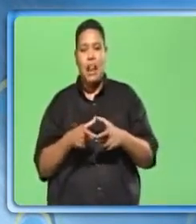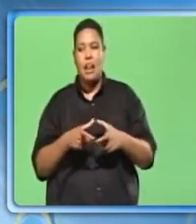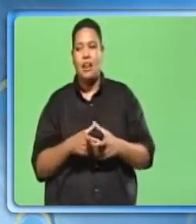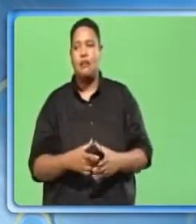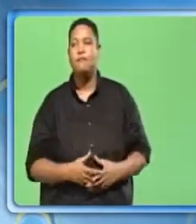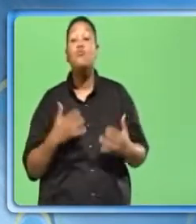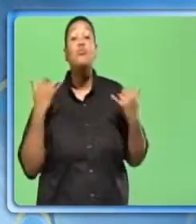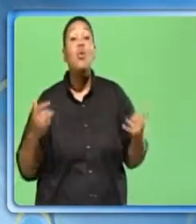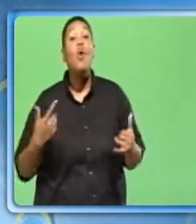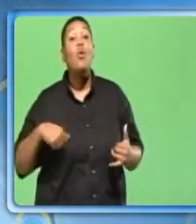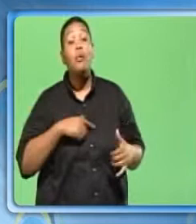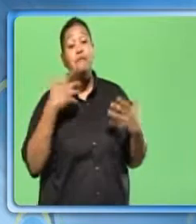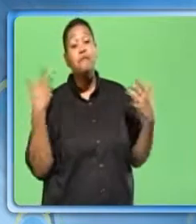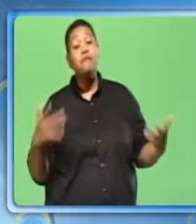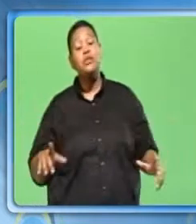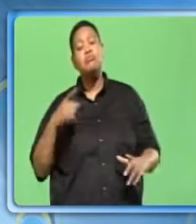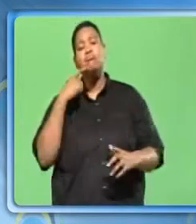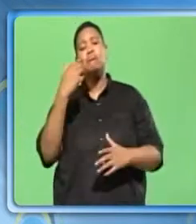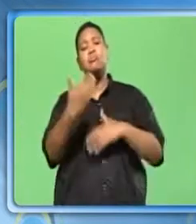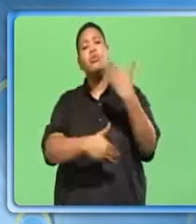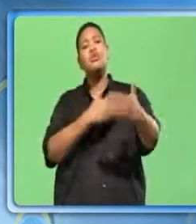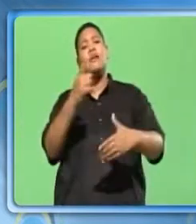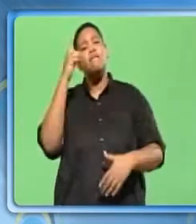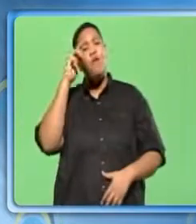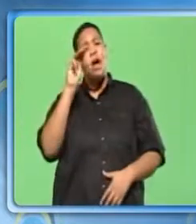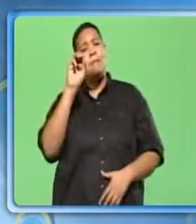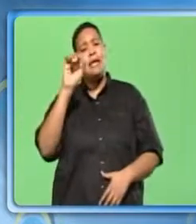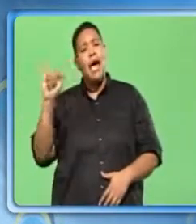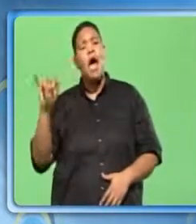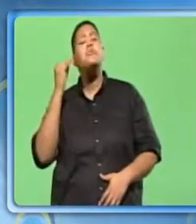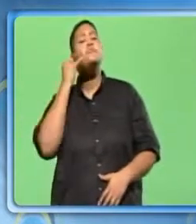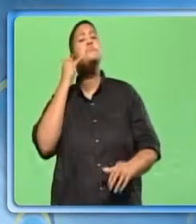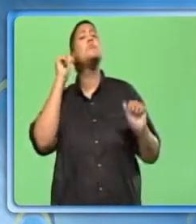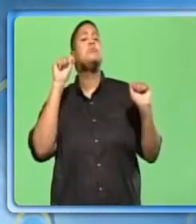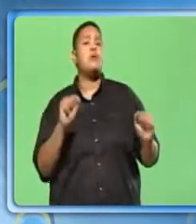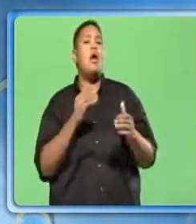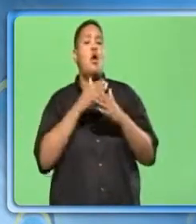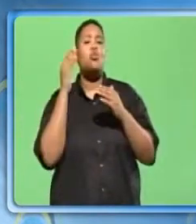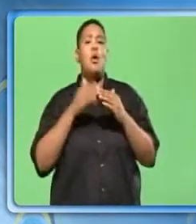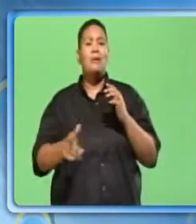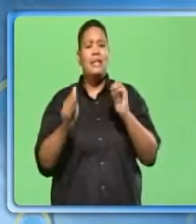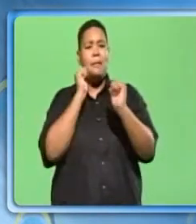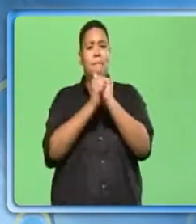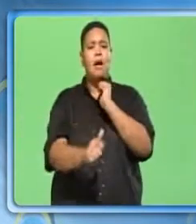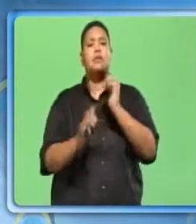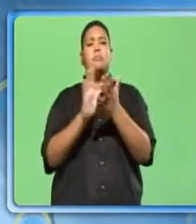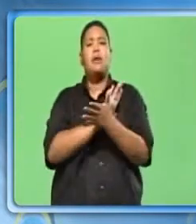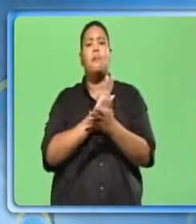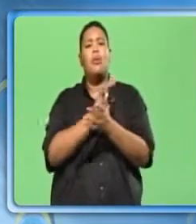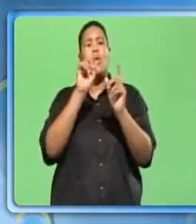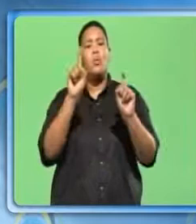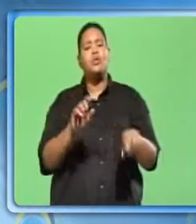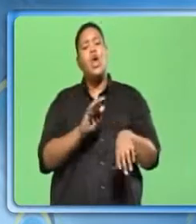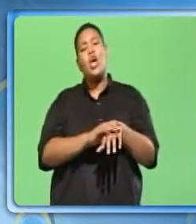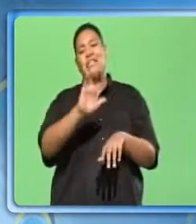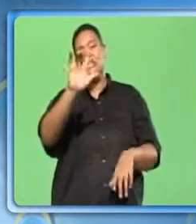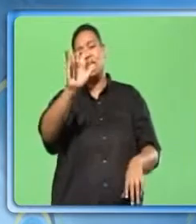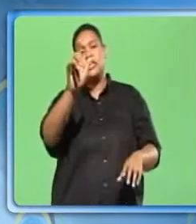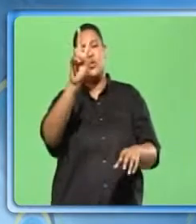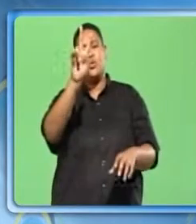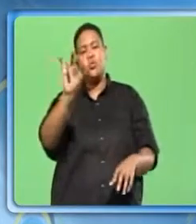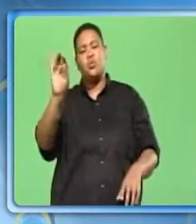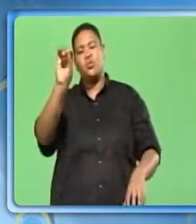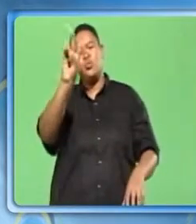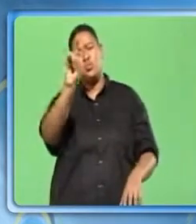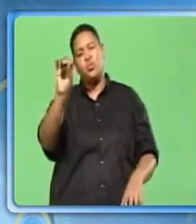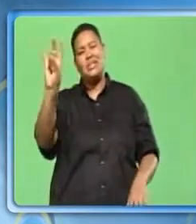Now that we have outlined the process of meiosis, you should now be able to complete this past paper question on the CSEC 2007